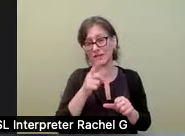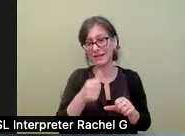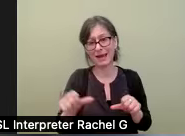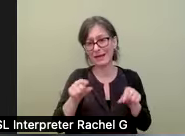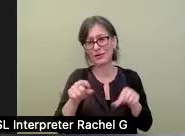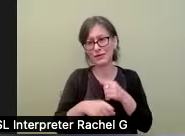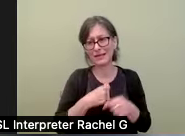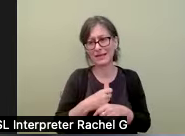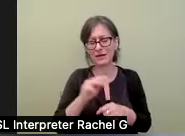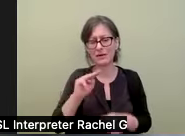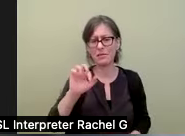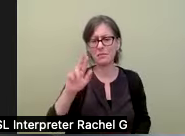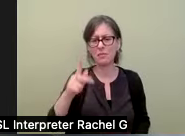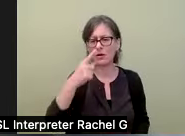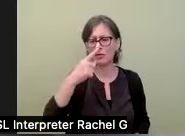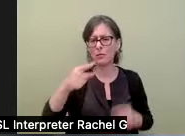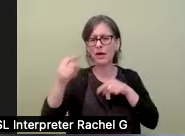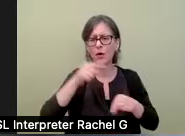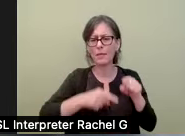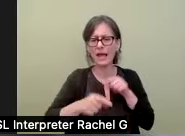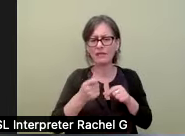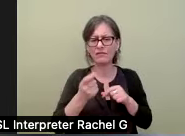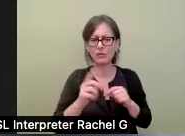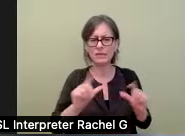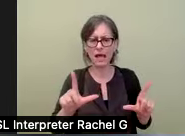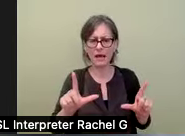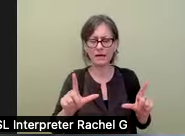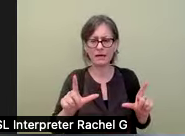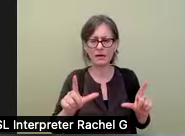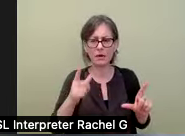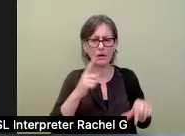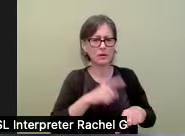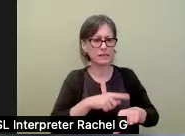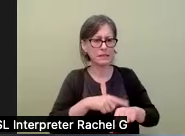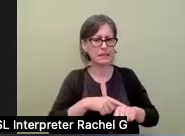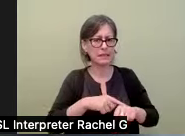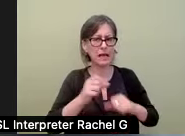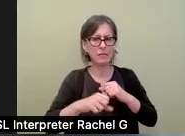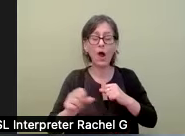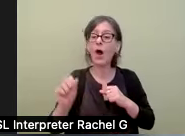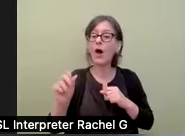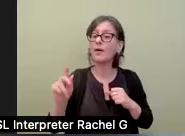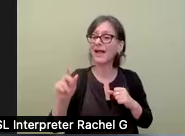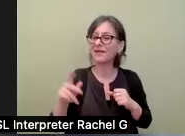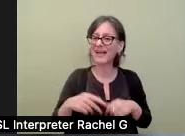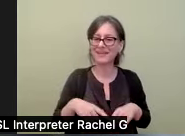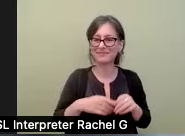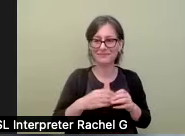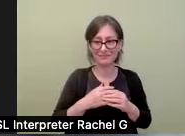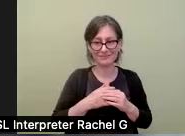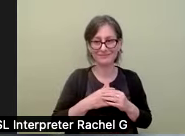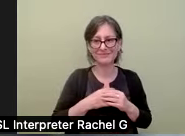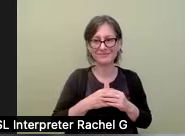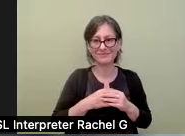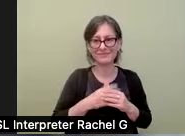year. Mark, if you could go back to the previous slide, please. We are running a little late, so we're just trying to move Okay. Okay, I just want to